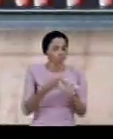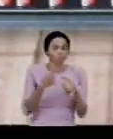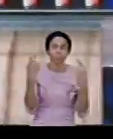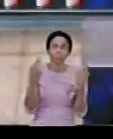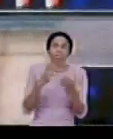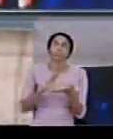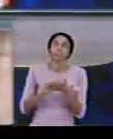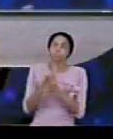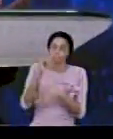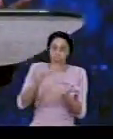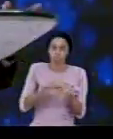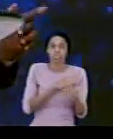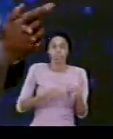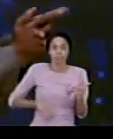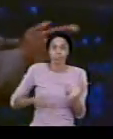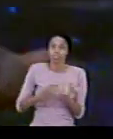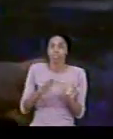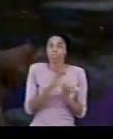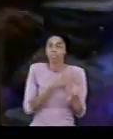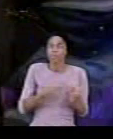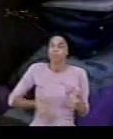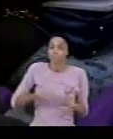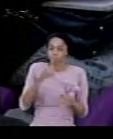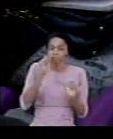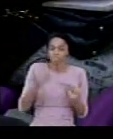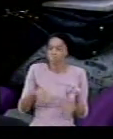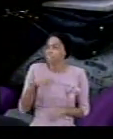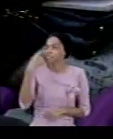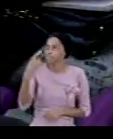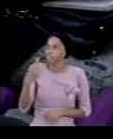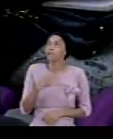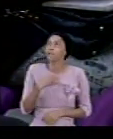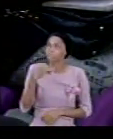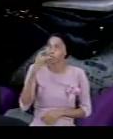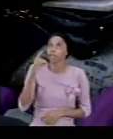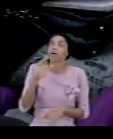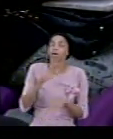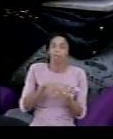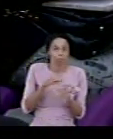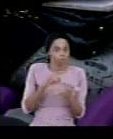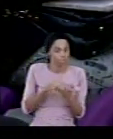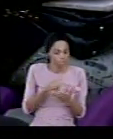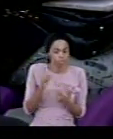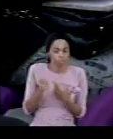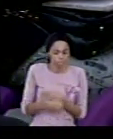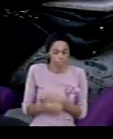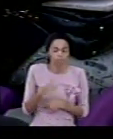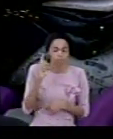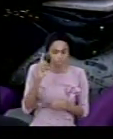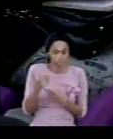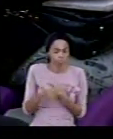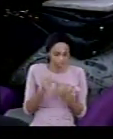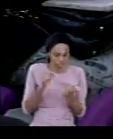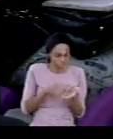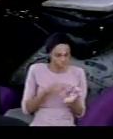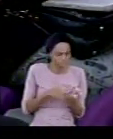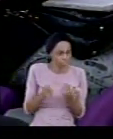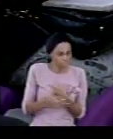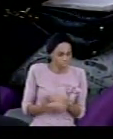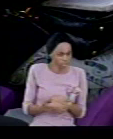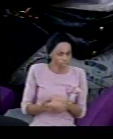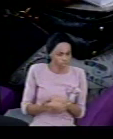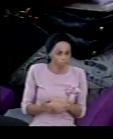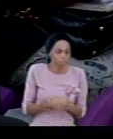Christ. And we can say, on this particular day, at this